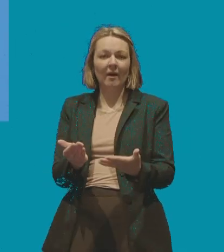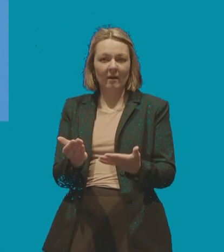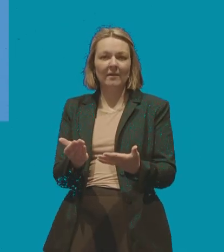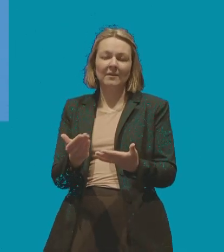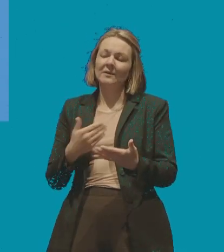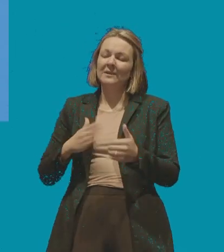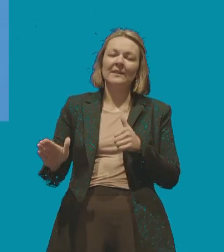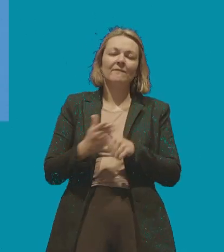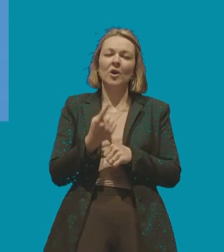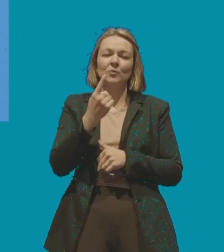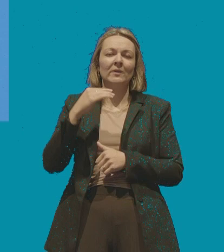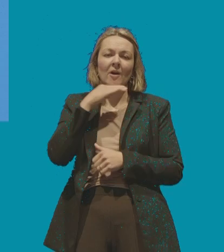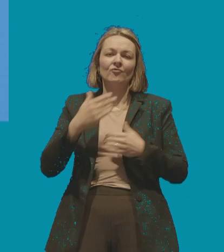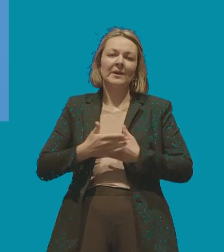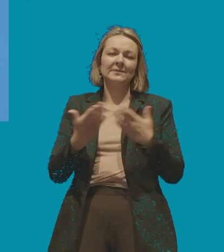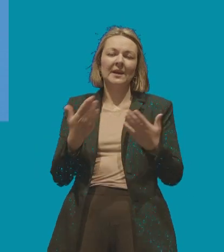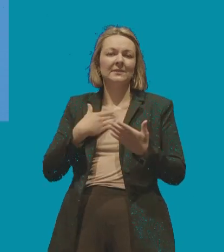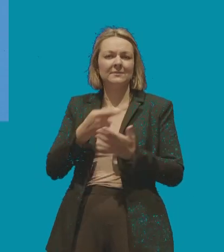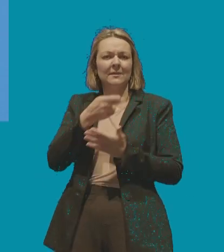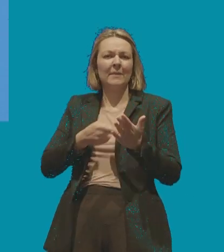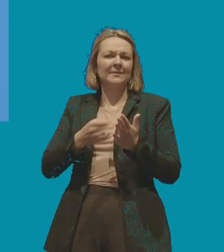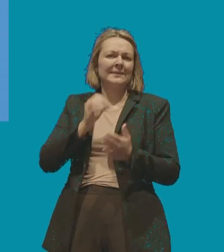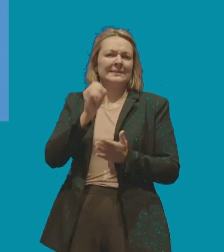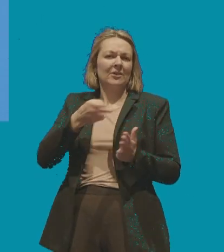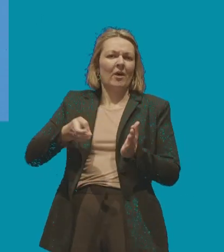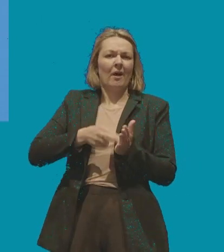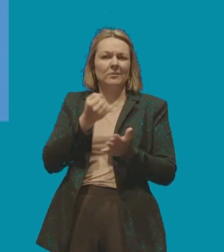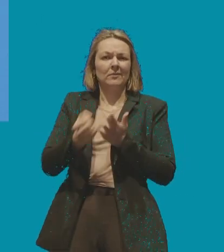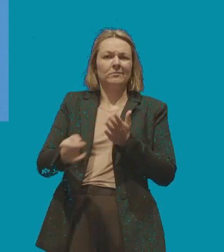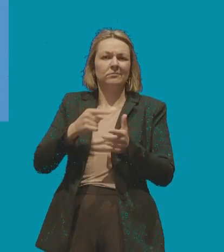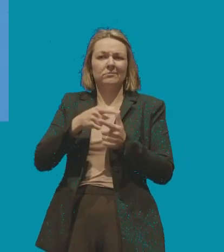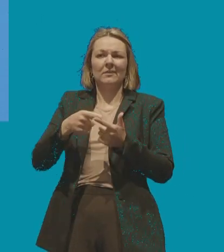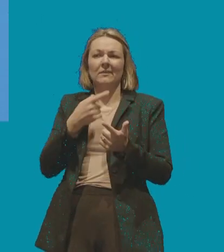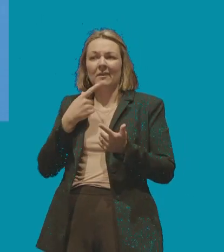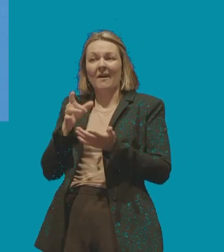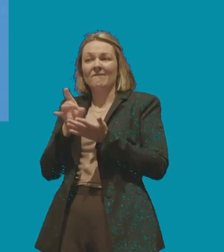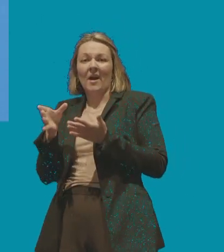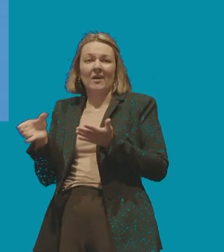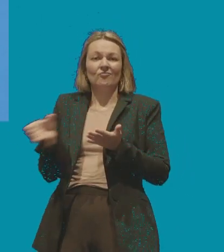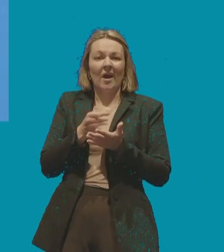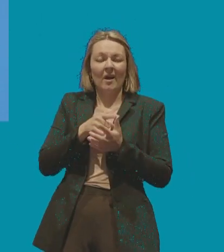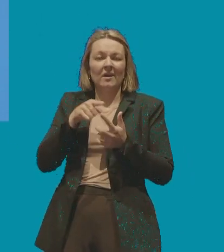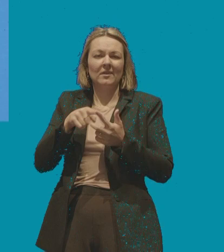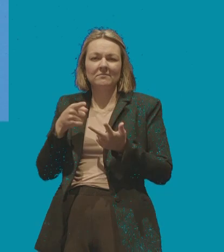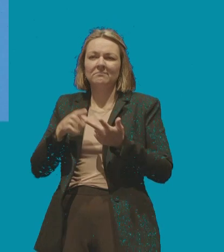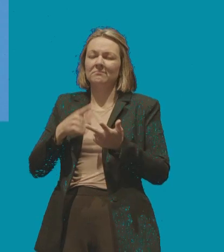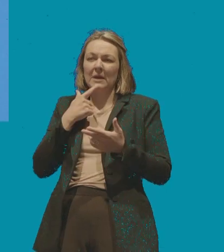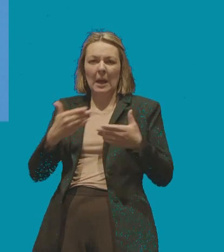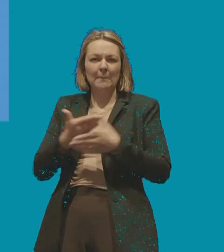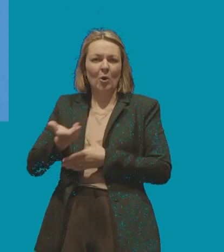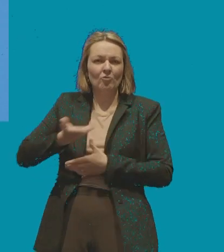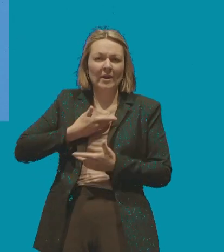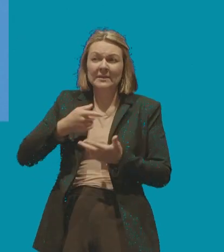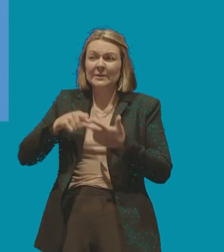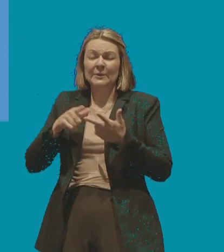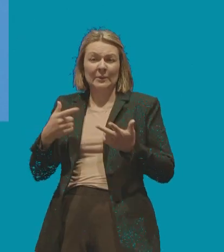days of that Labour government. Banning 0 hours contracts, banning fire and rehire, delivering day one employment rights, giving unions new